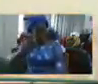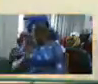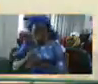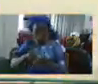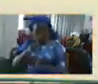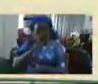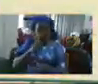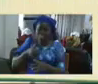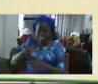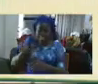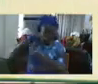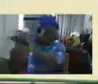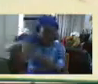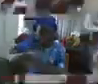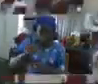God forbid bad thing.